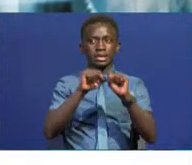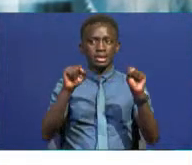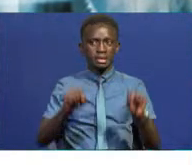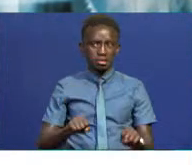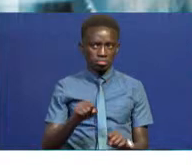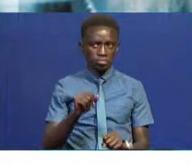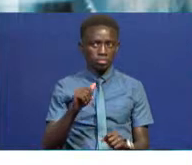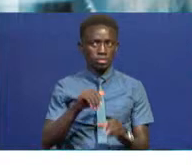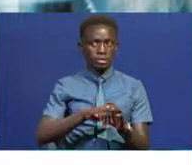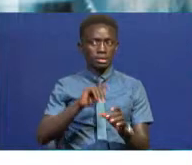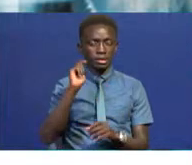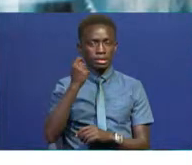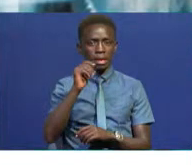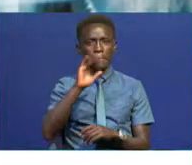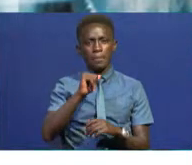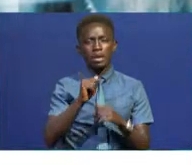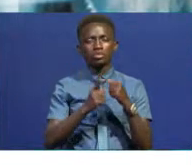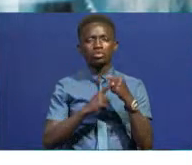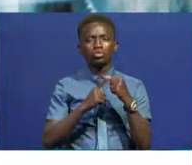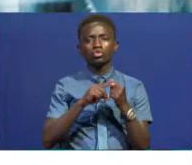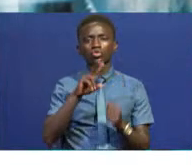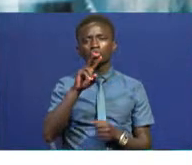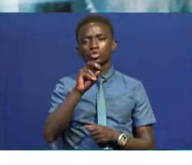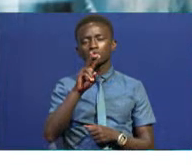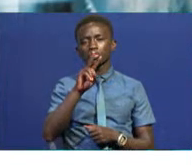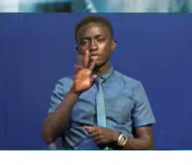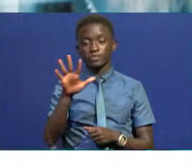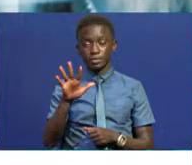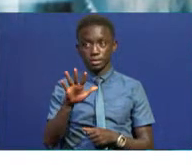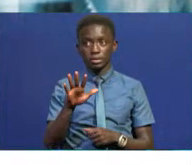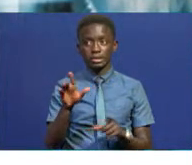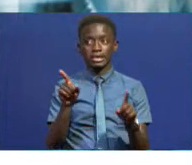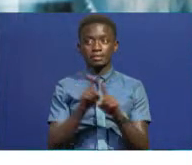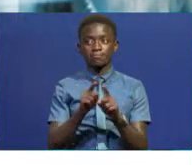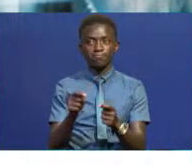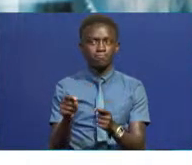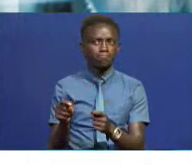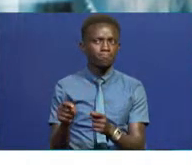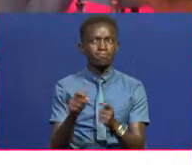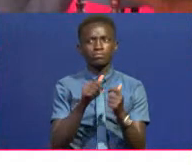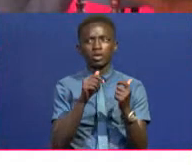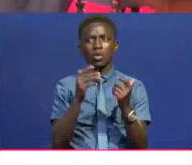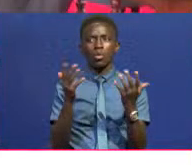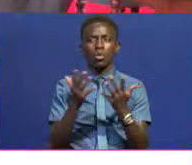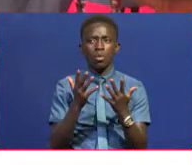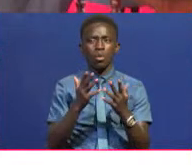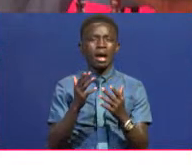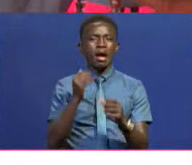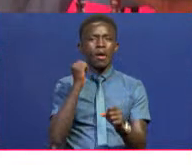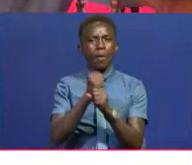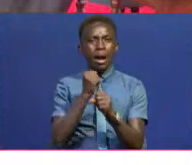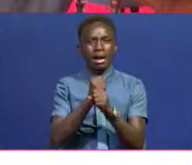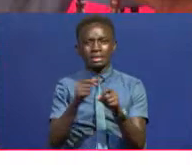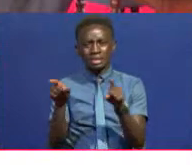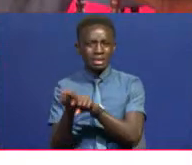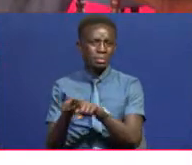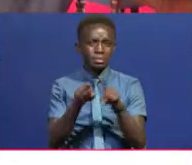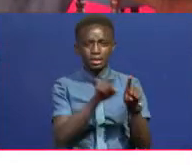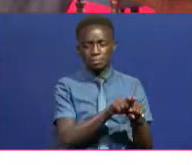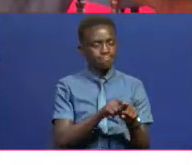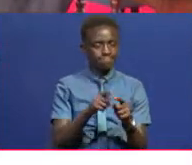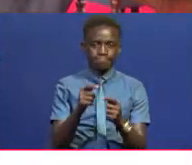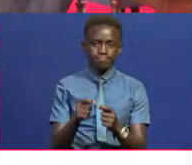June 2025 and eliminating duplications of functions in both levels of government. The